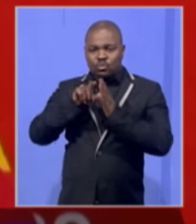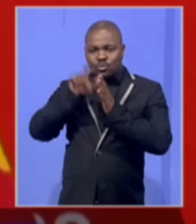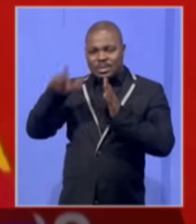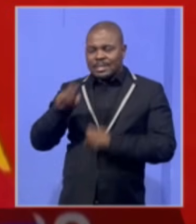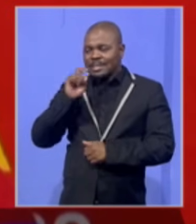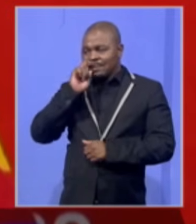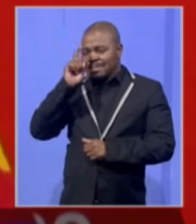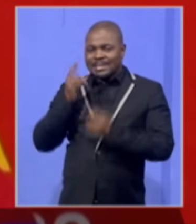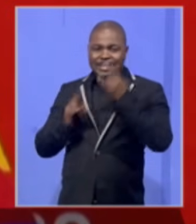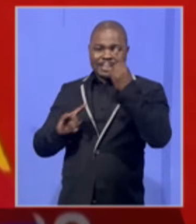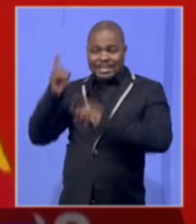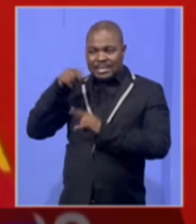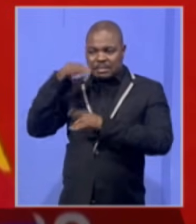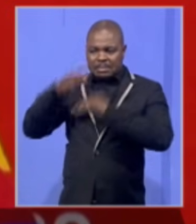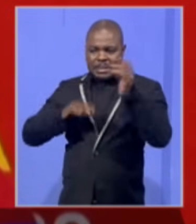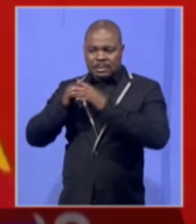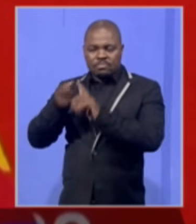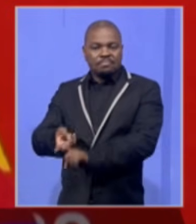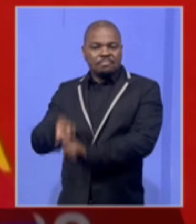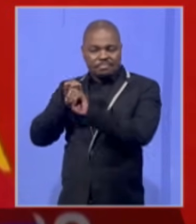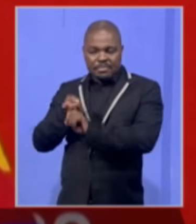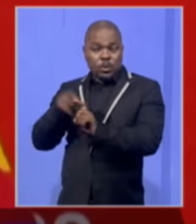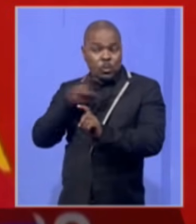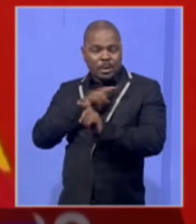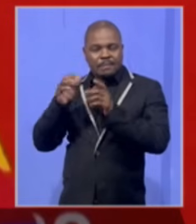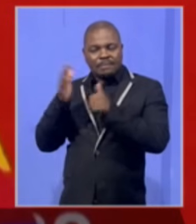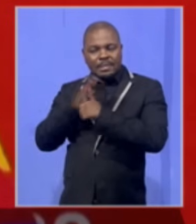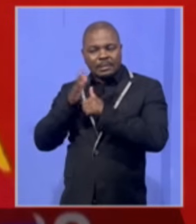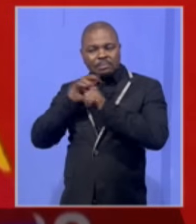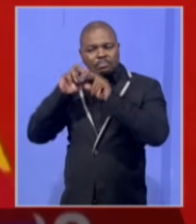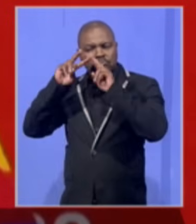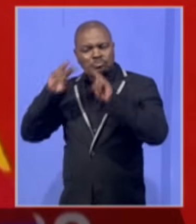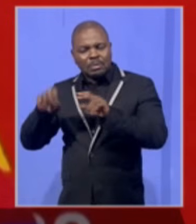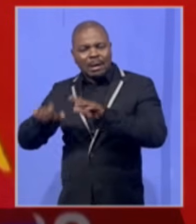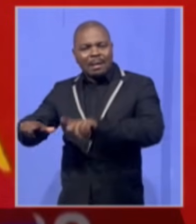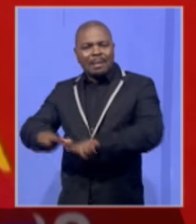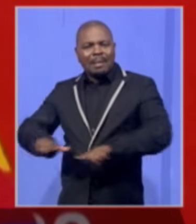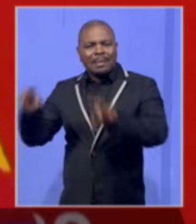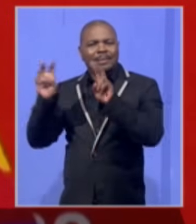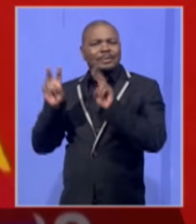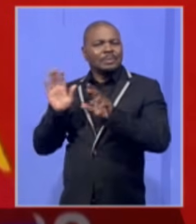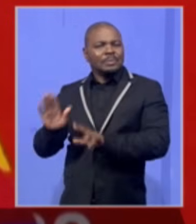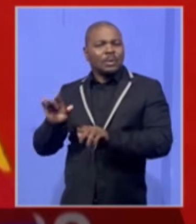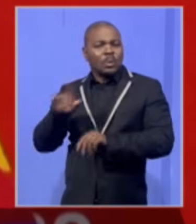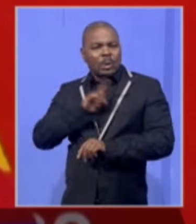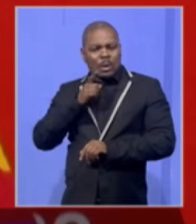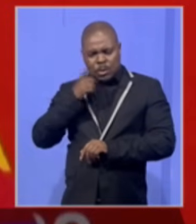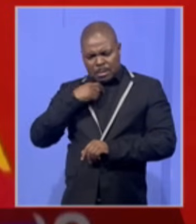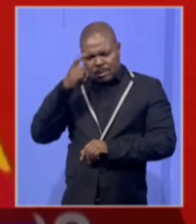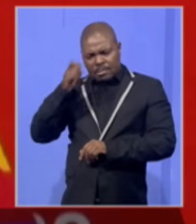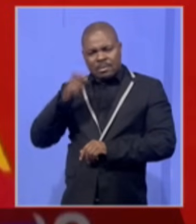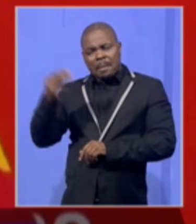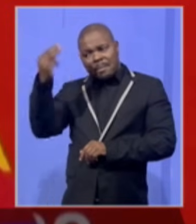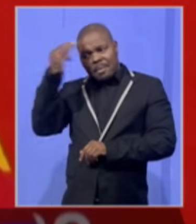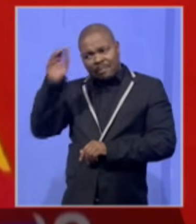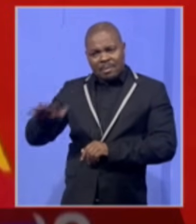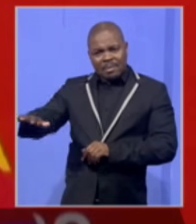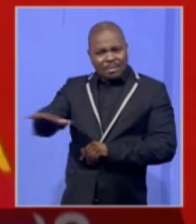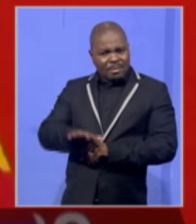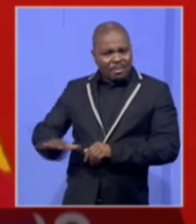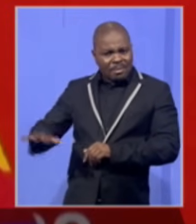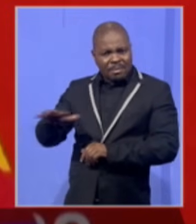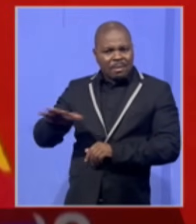city emisiwe ha go ntse go batlisisiwa kgang ya lefatshe mo Mafikeng re tsa gore lefatshe lotlhe le le mo Mahikeng bontsi ba lone le wela mo